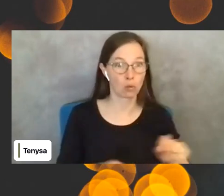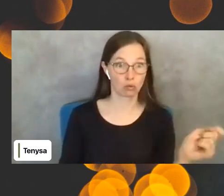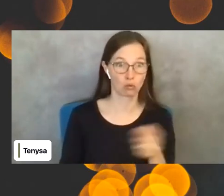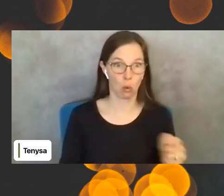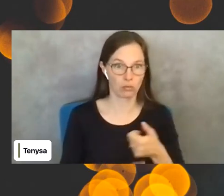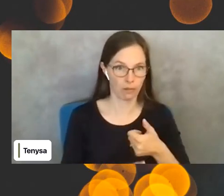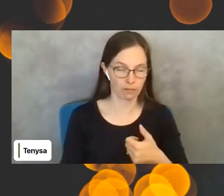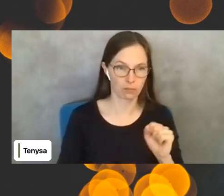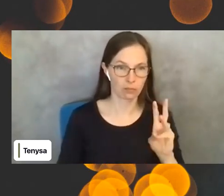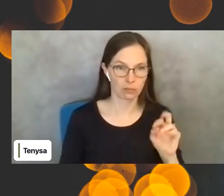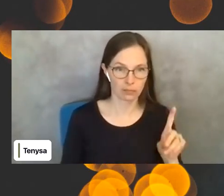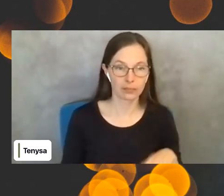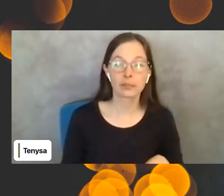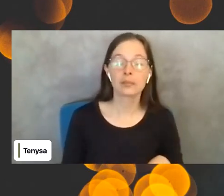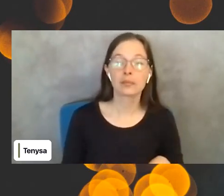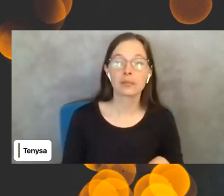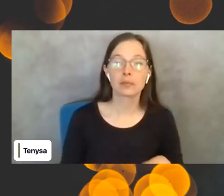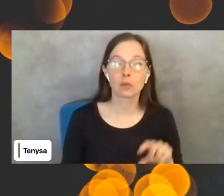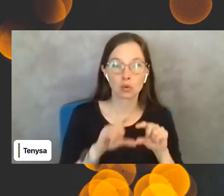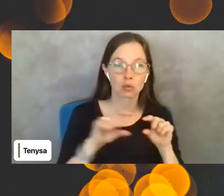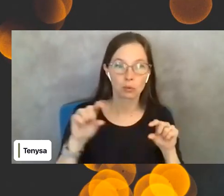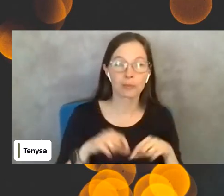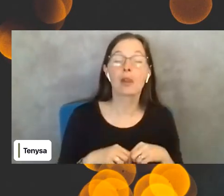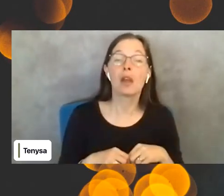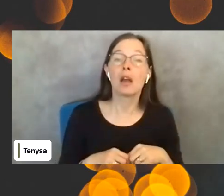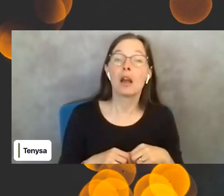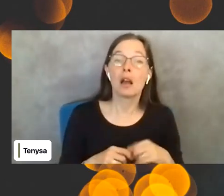Perfect. And when you get back to your on guard, you go